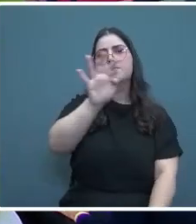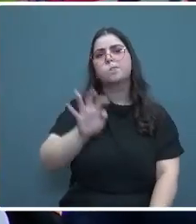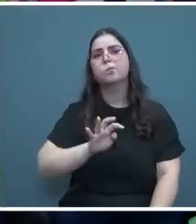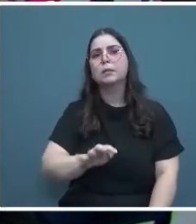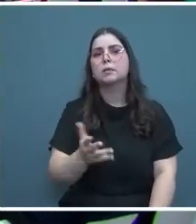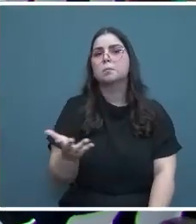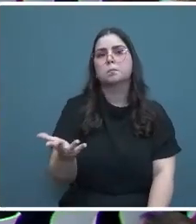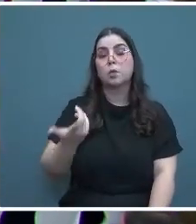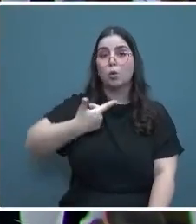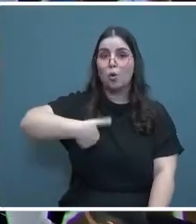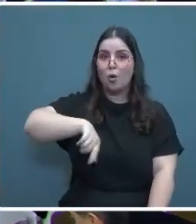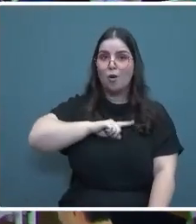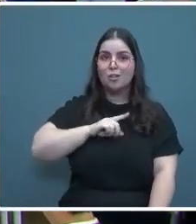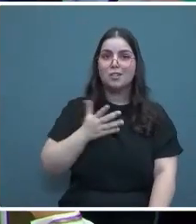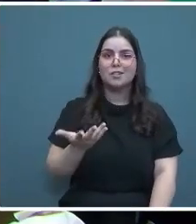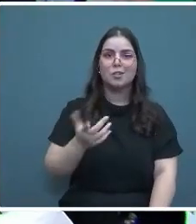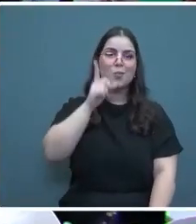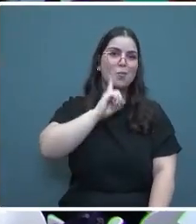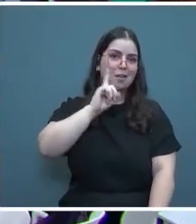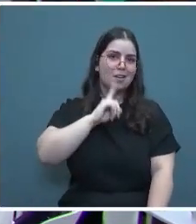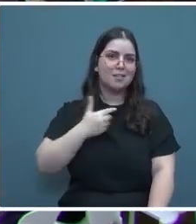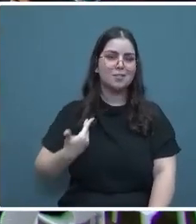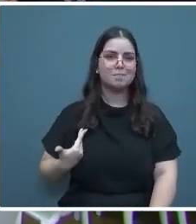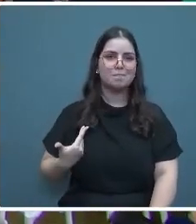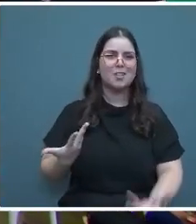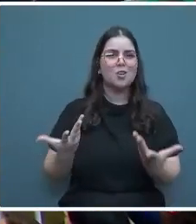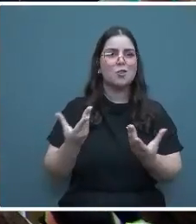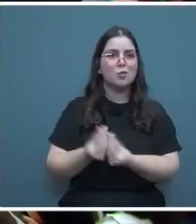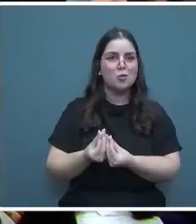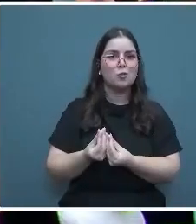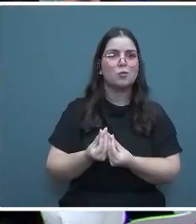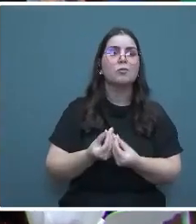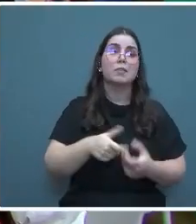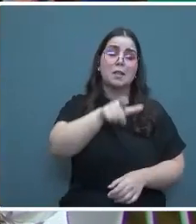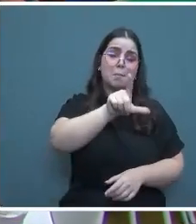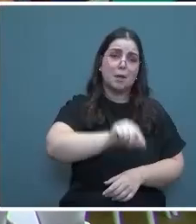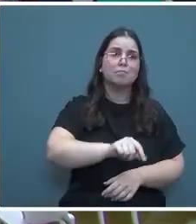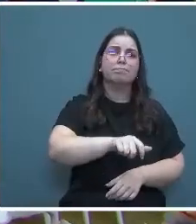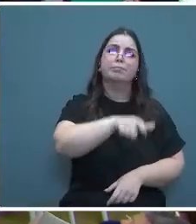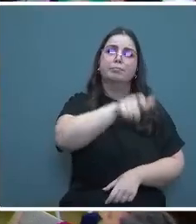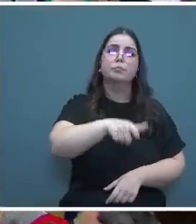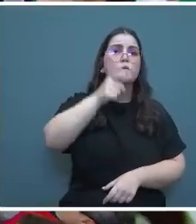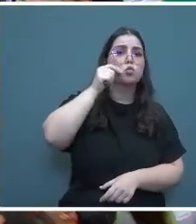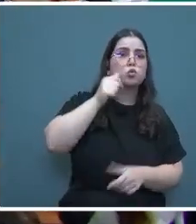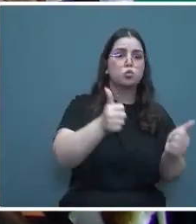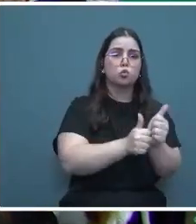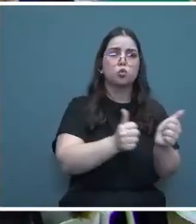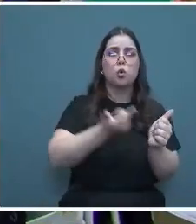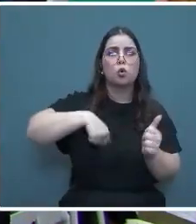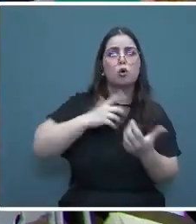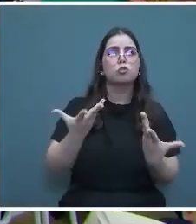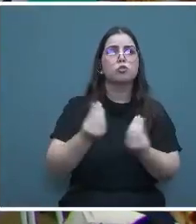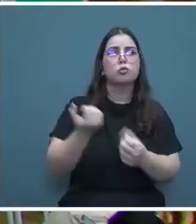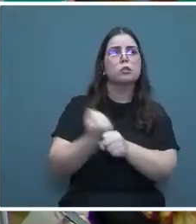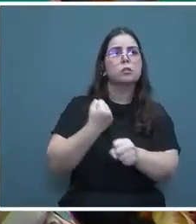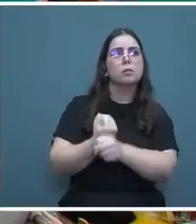We, as women, together with our partners, men, how we are working together for a peaceful,